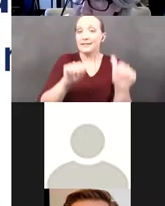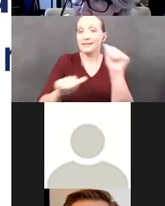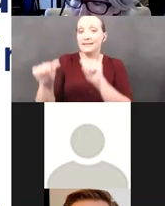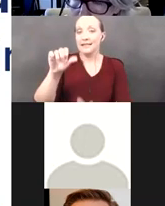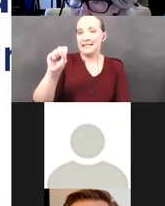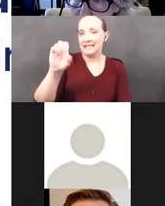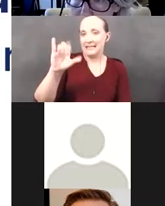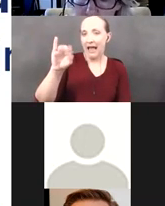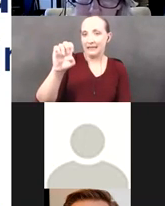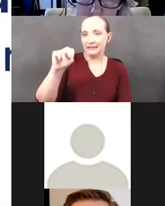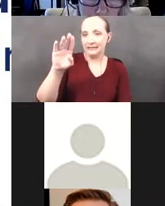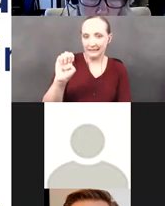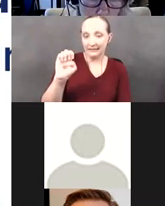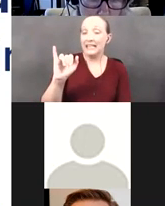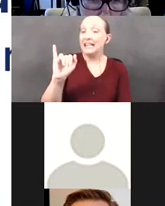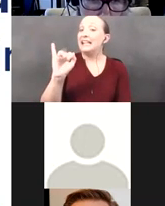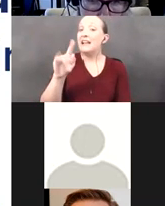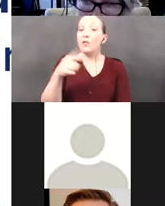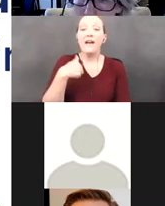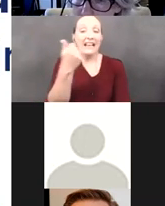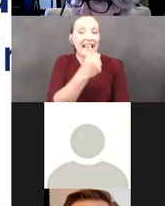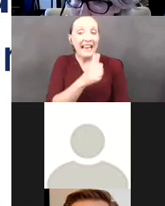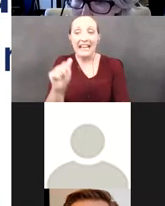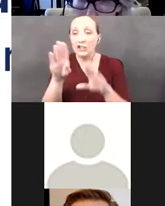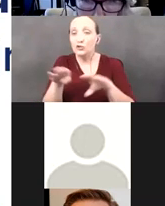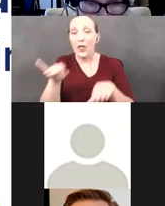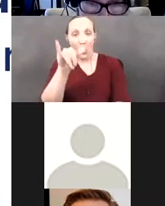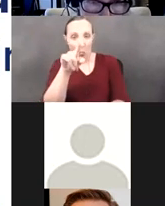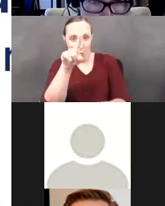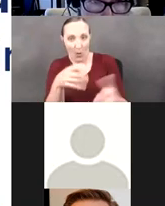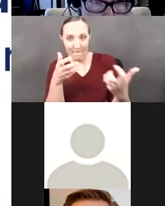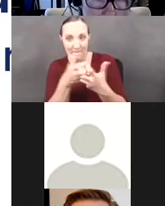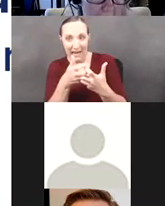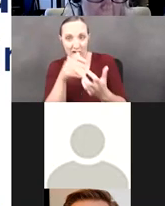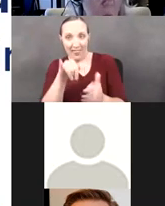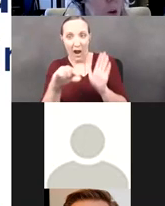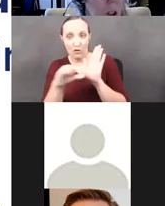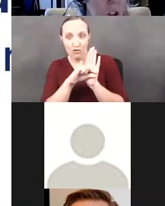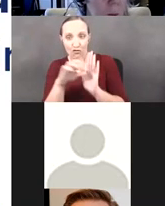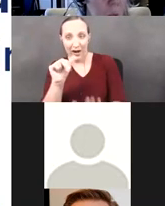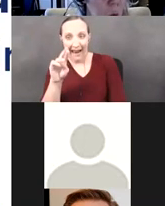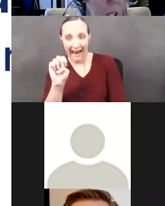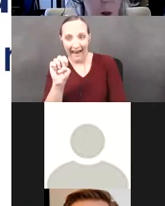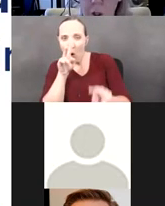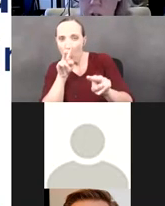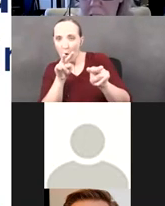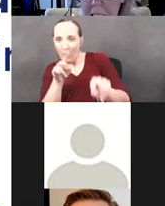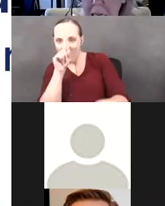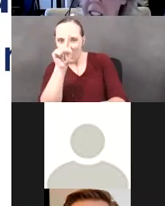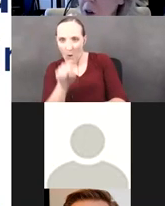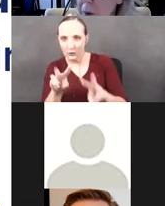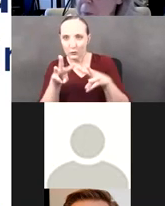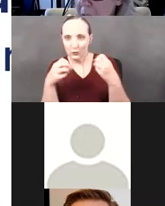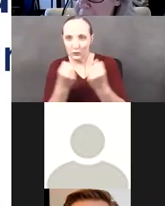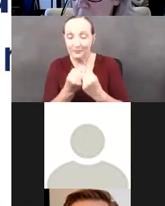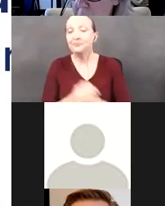secundaria. children in Entonces, any si of tienen these grade hijos levels, en estos please keep your grados, eye out for por that. favor estén And we'll pendientes de esta also be información. working with our